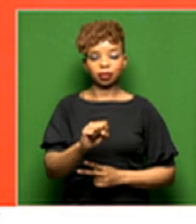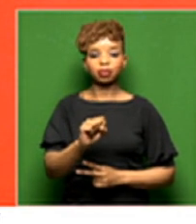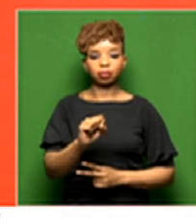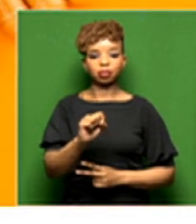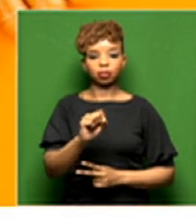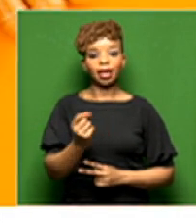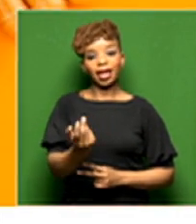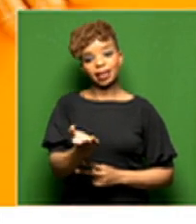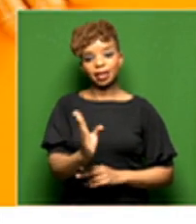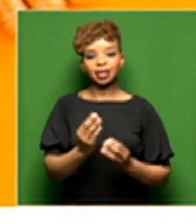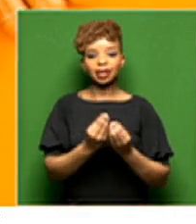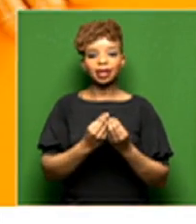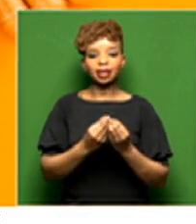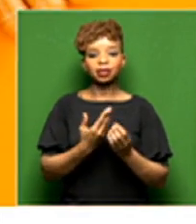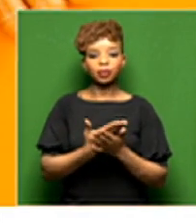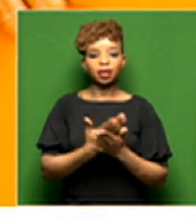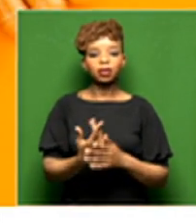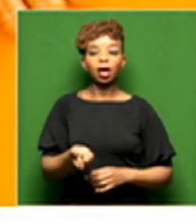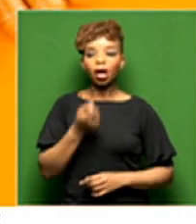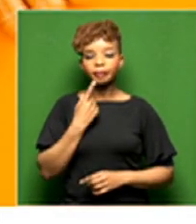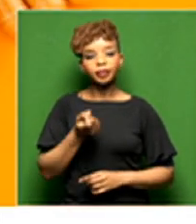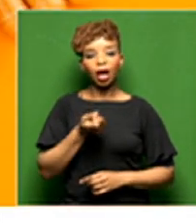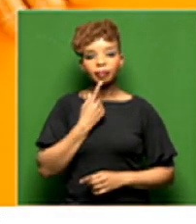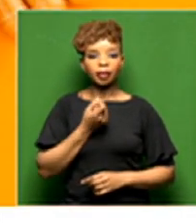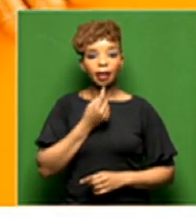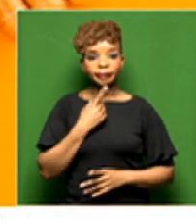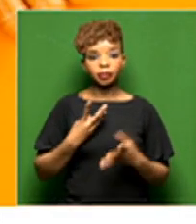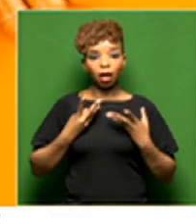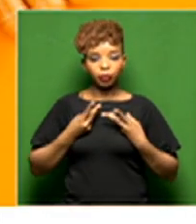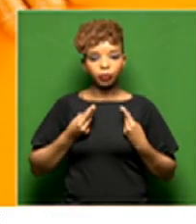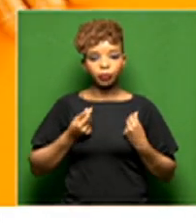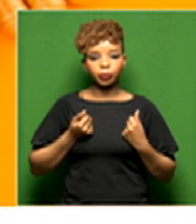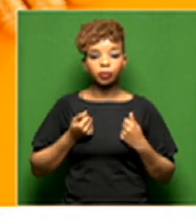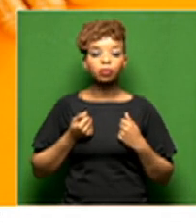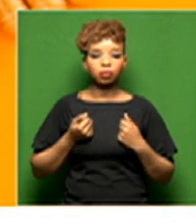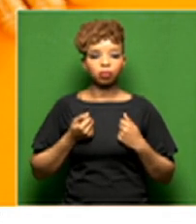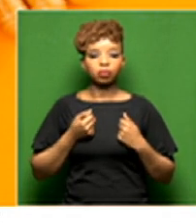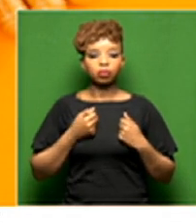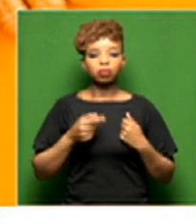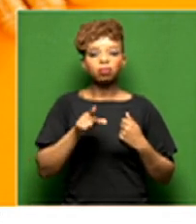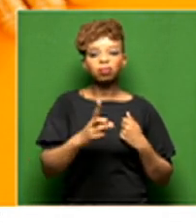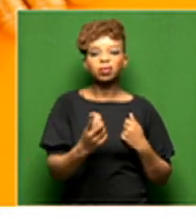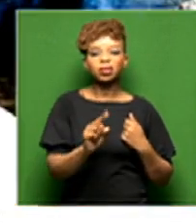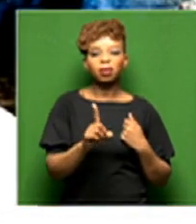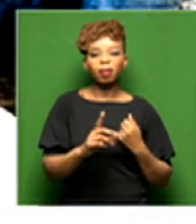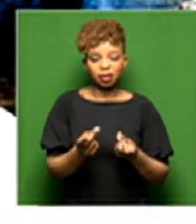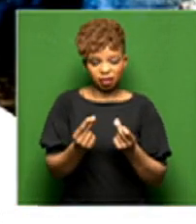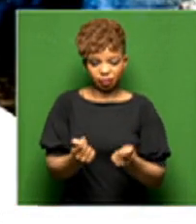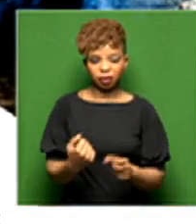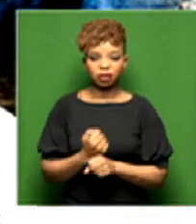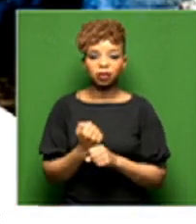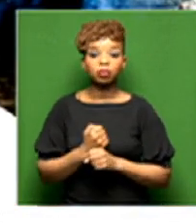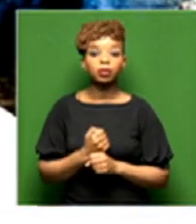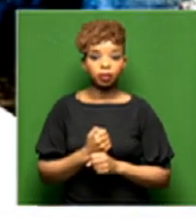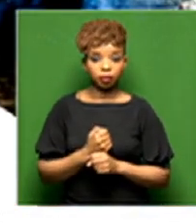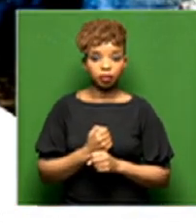These are things that can be addressed through the supplementation, and really it's taking an immediate effect. What people need to be